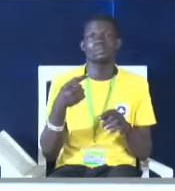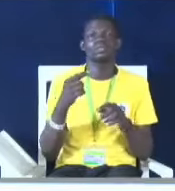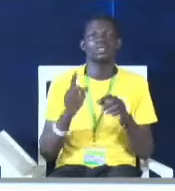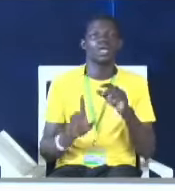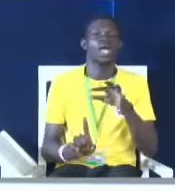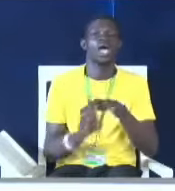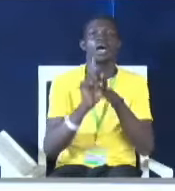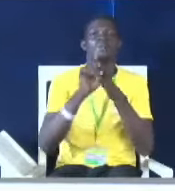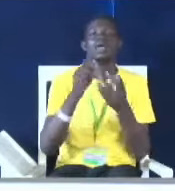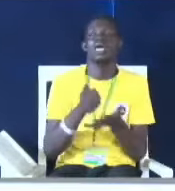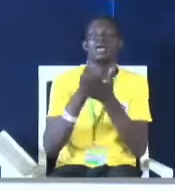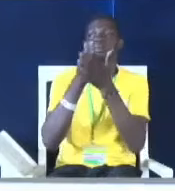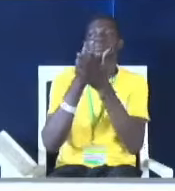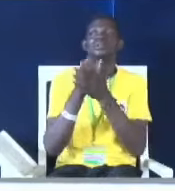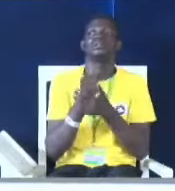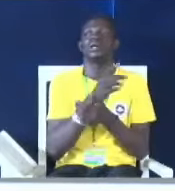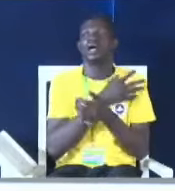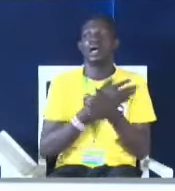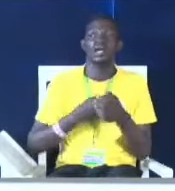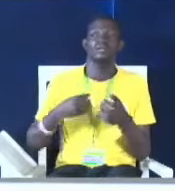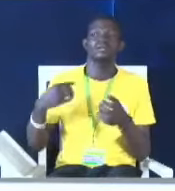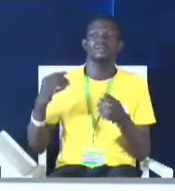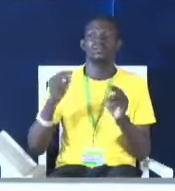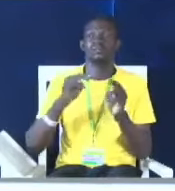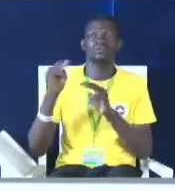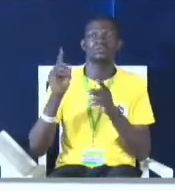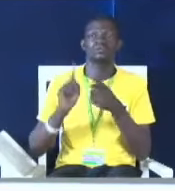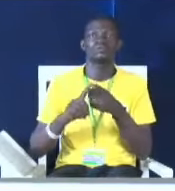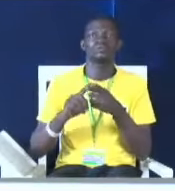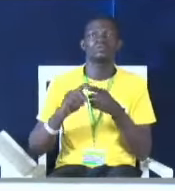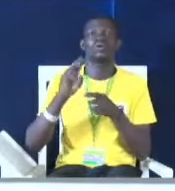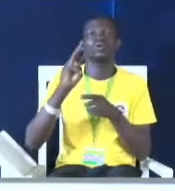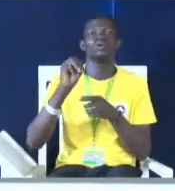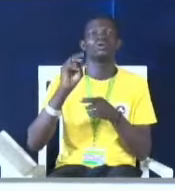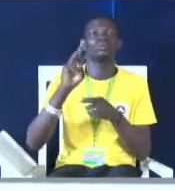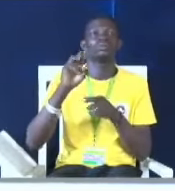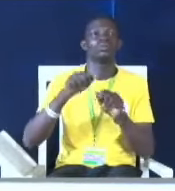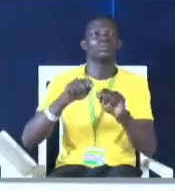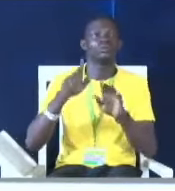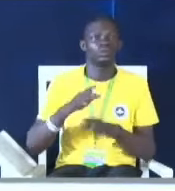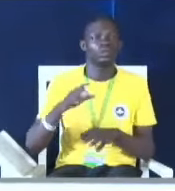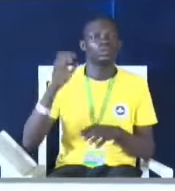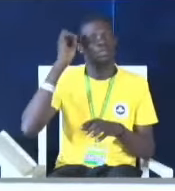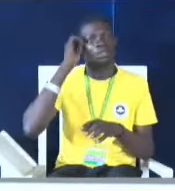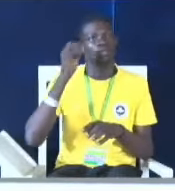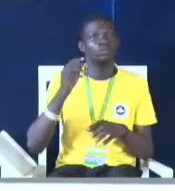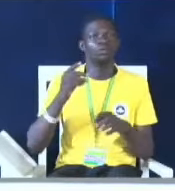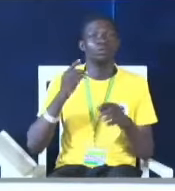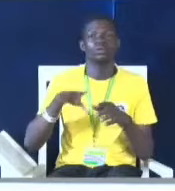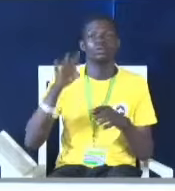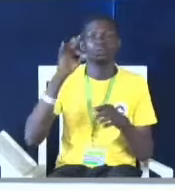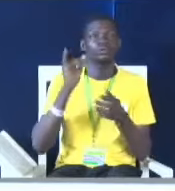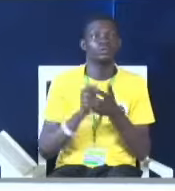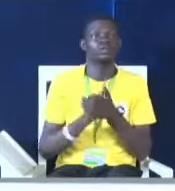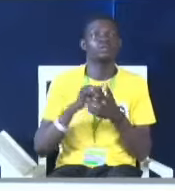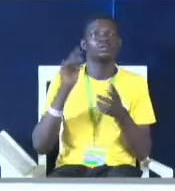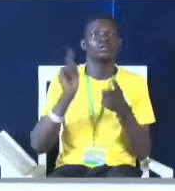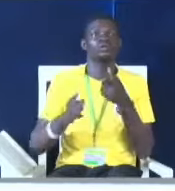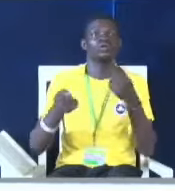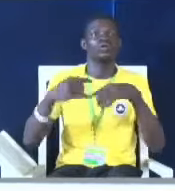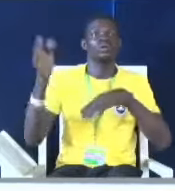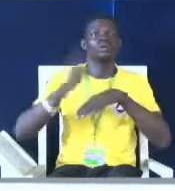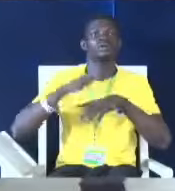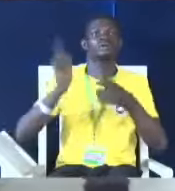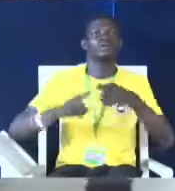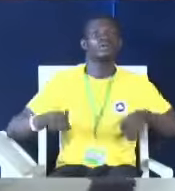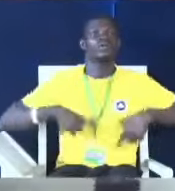intervened. As he was being moved to the mortuary, he was discovered to have come back to